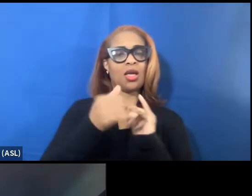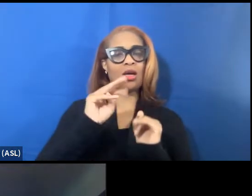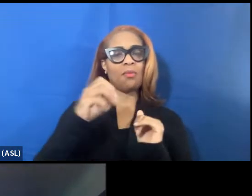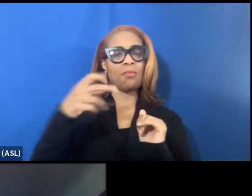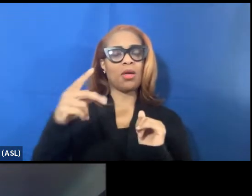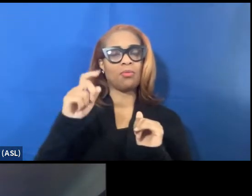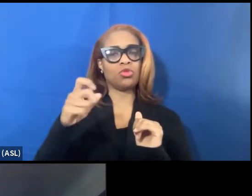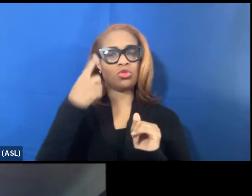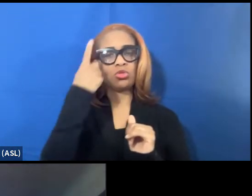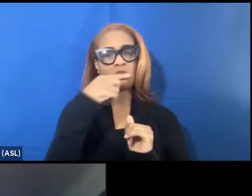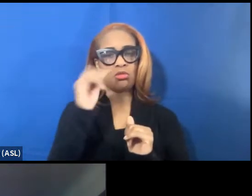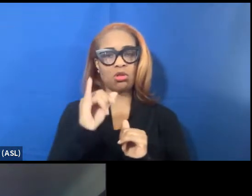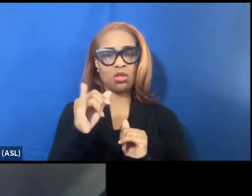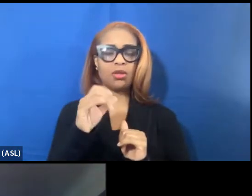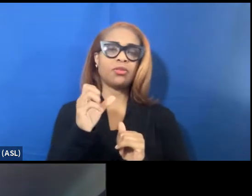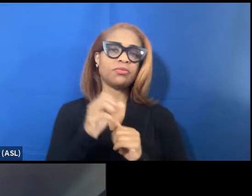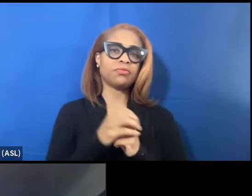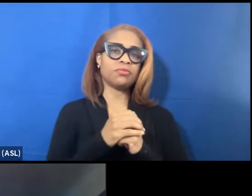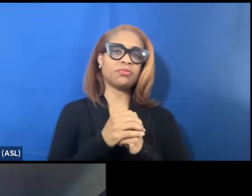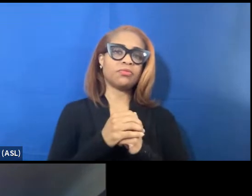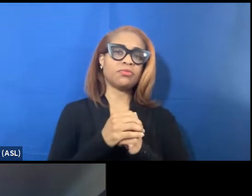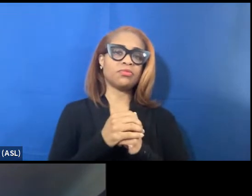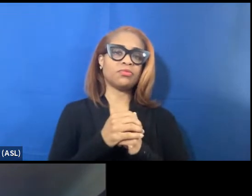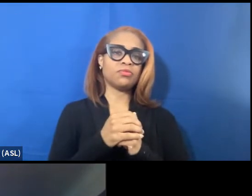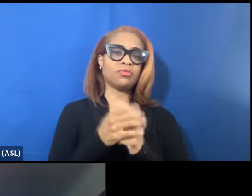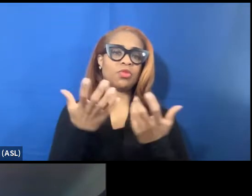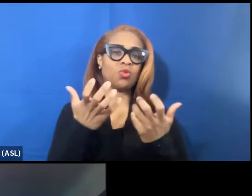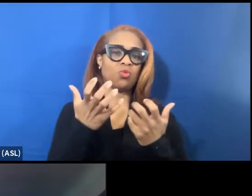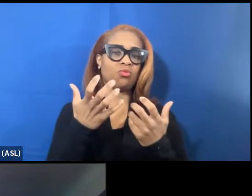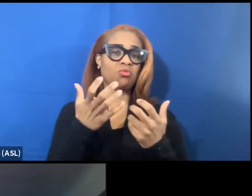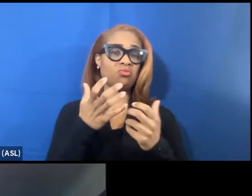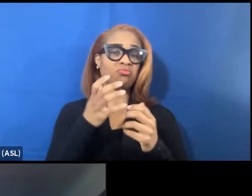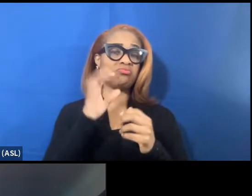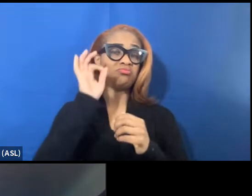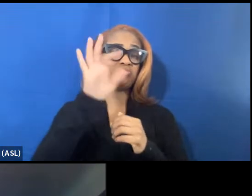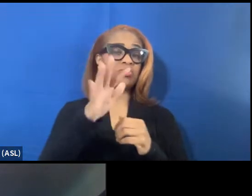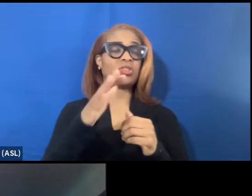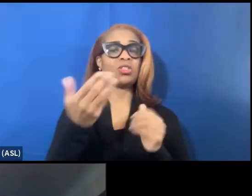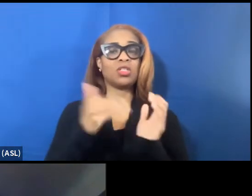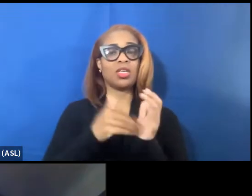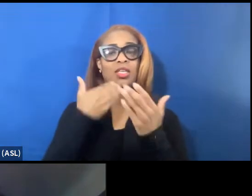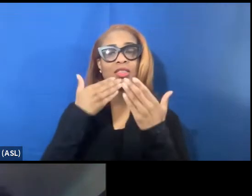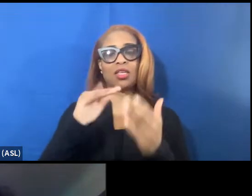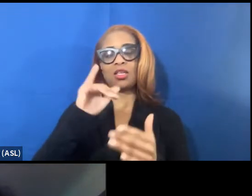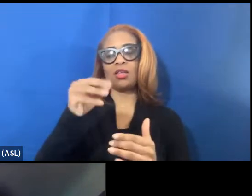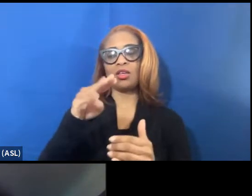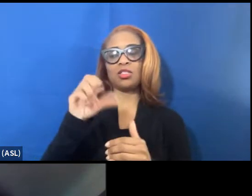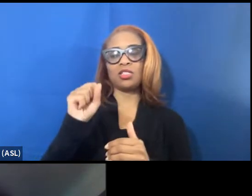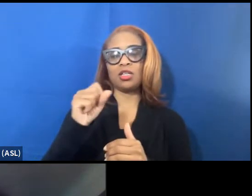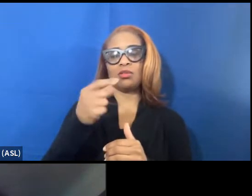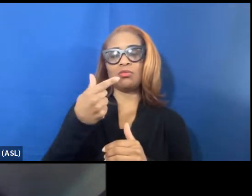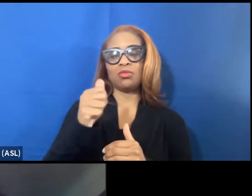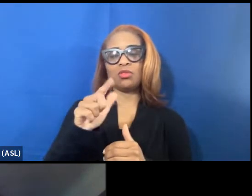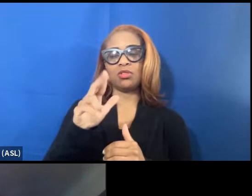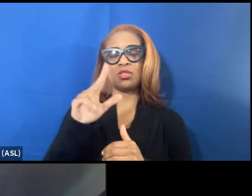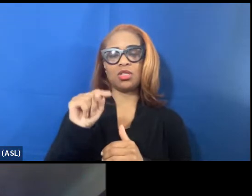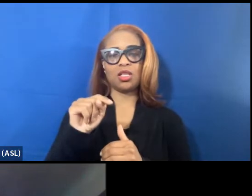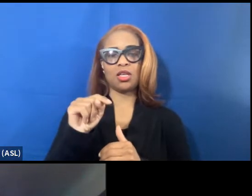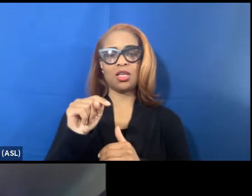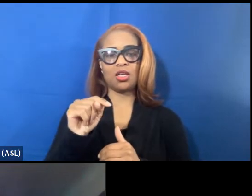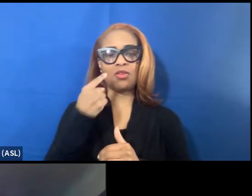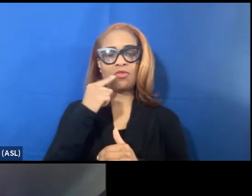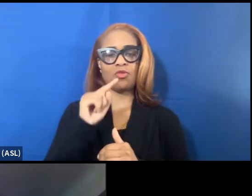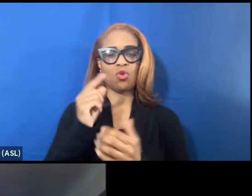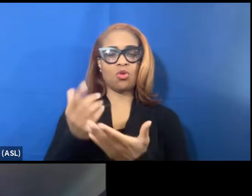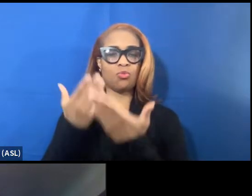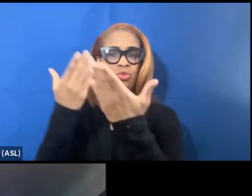reflected so uh i did i wanted to make that point and again thank uh james collapse for also bringing it up thank